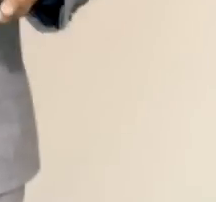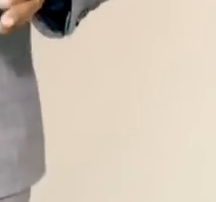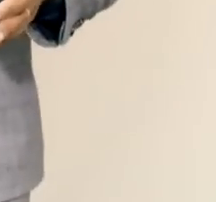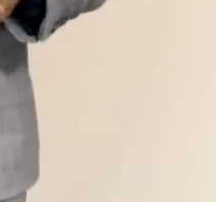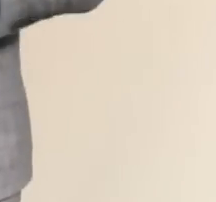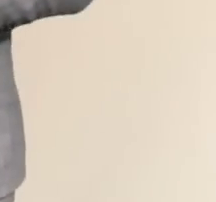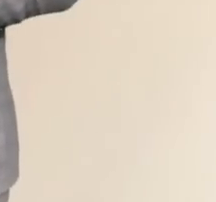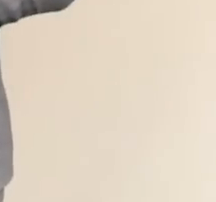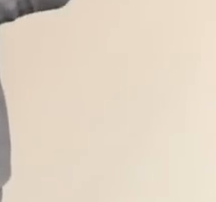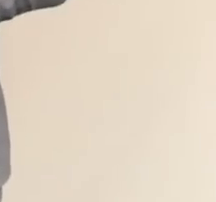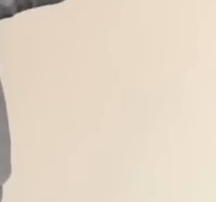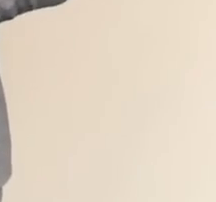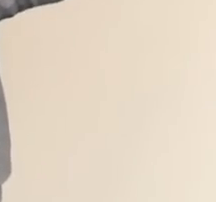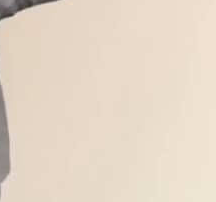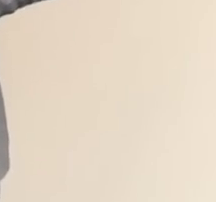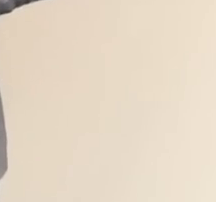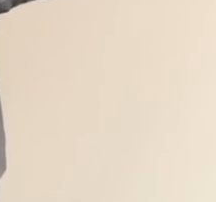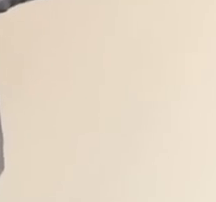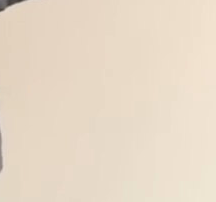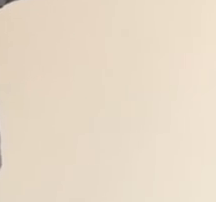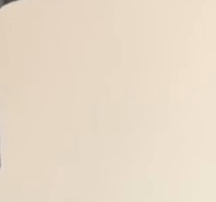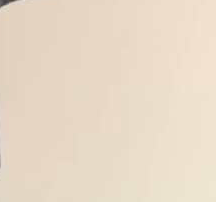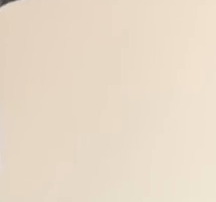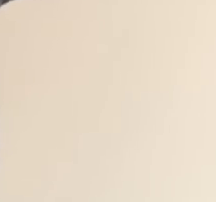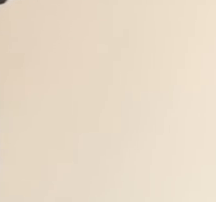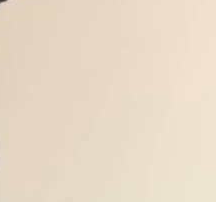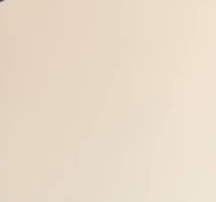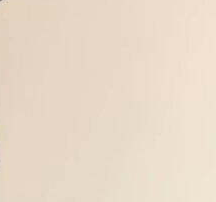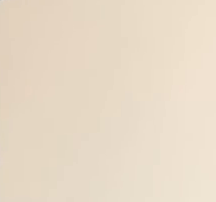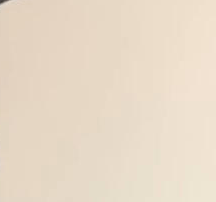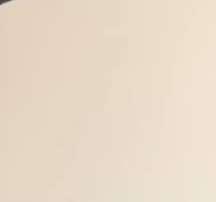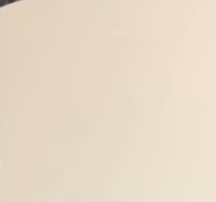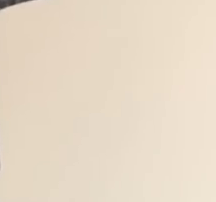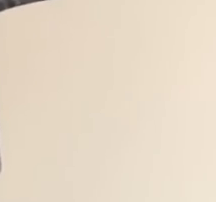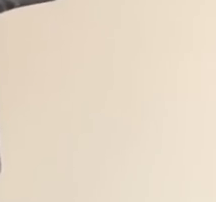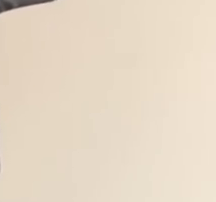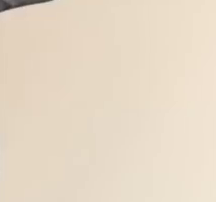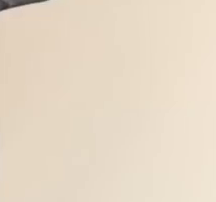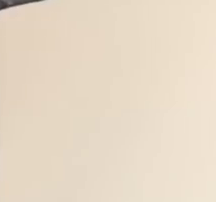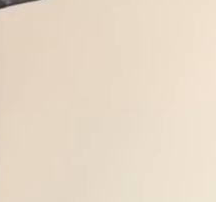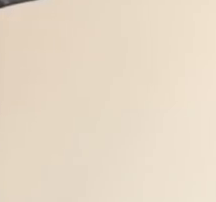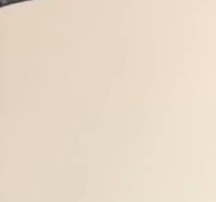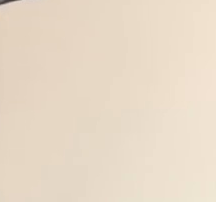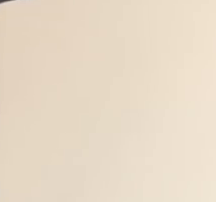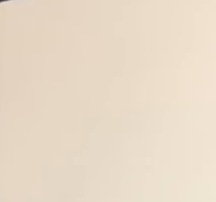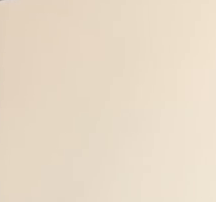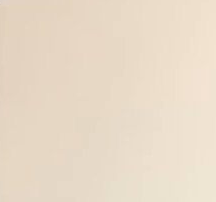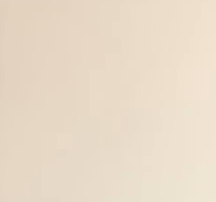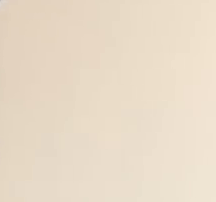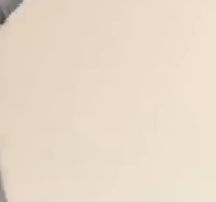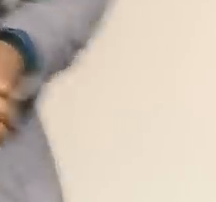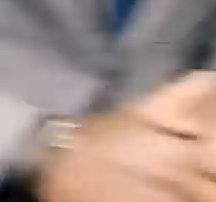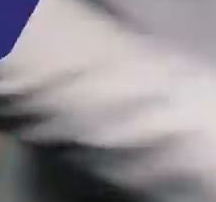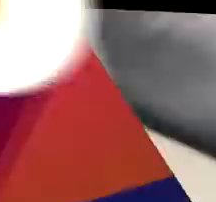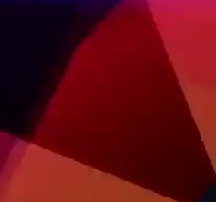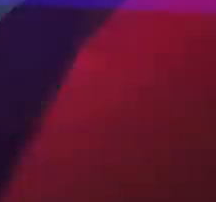your Avenue News. Don't forget, we are Wheeler Wherever. Church family, it's time for